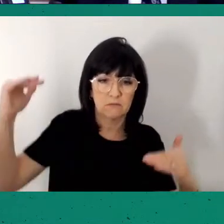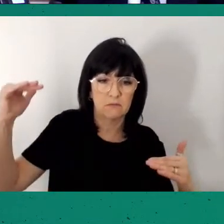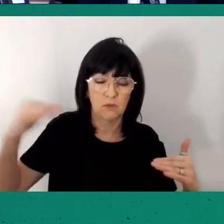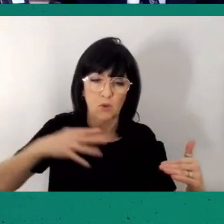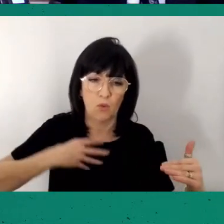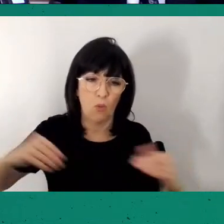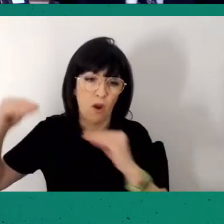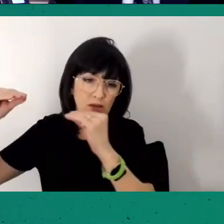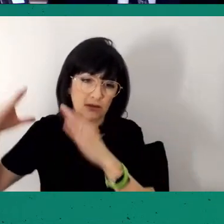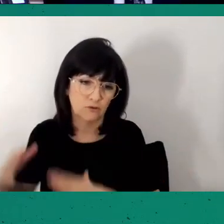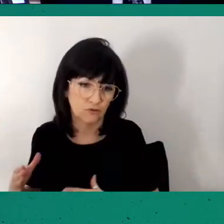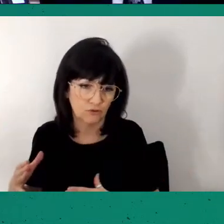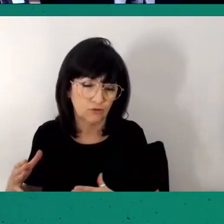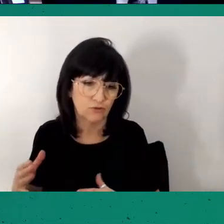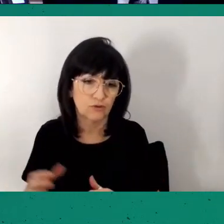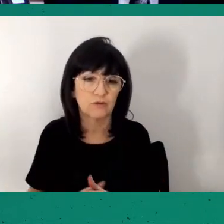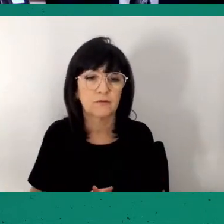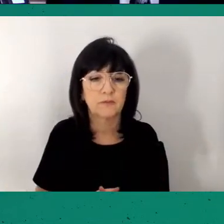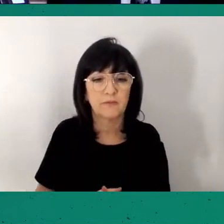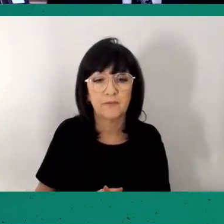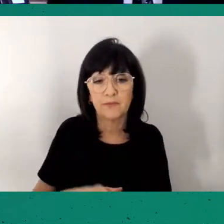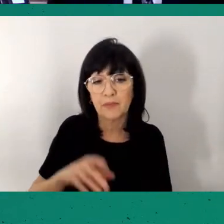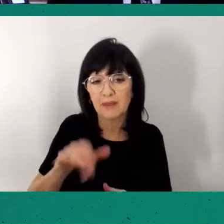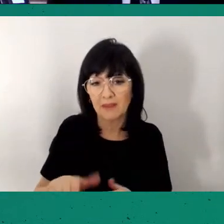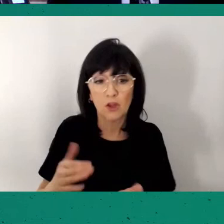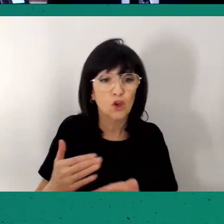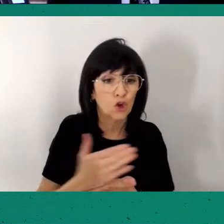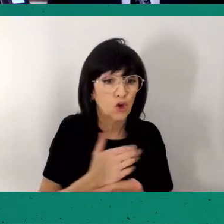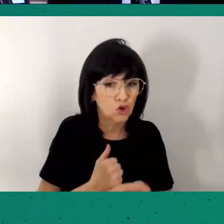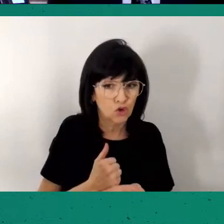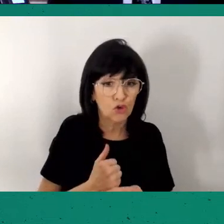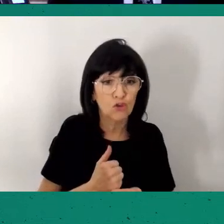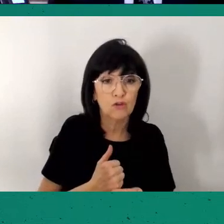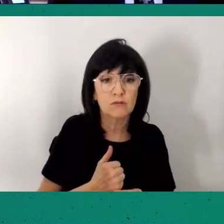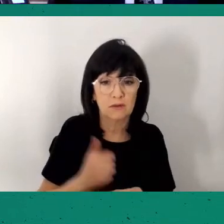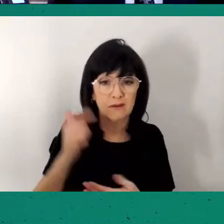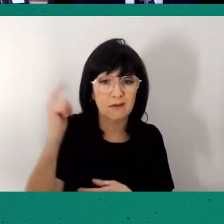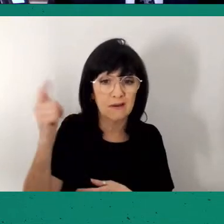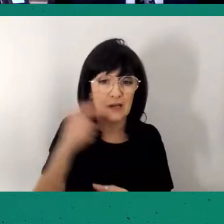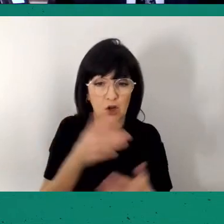African American teachers actually earned more than their white counterparts.